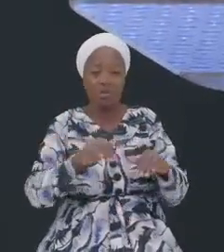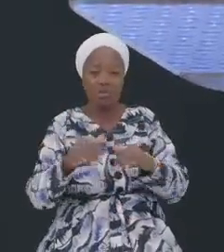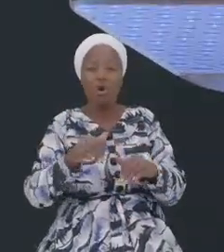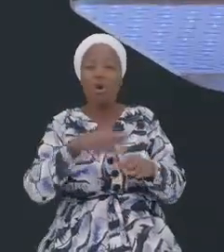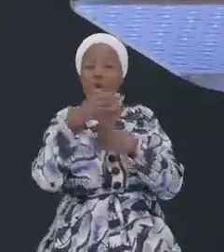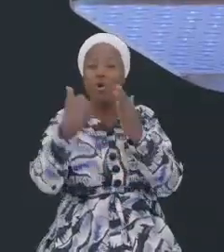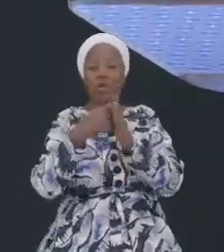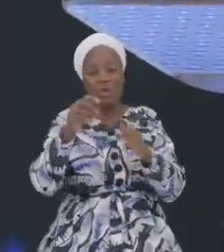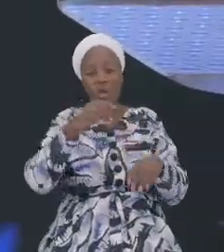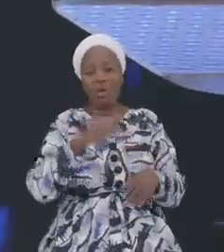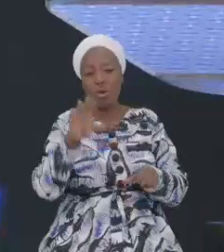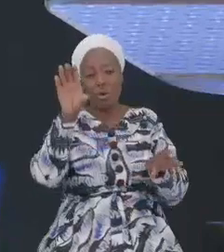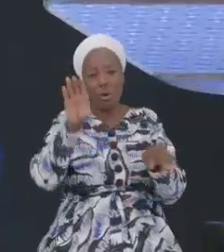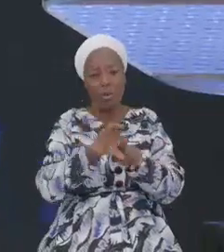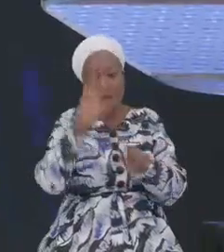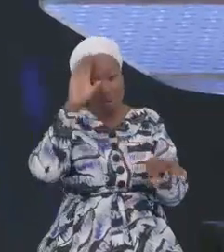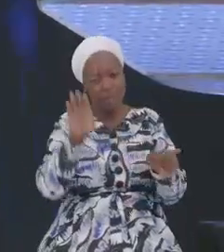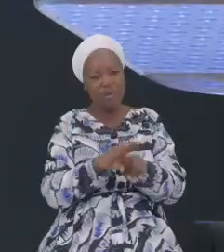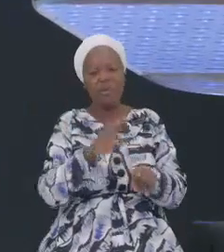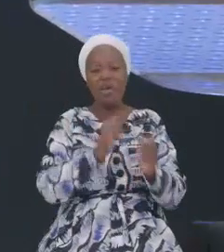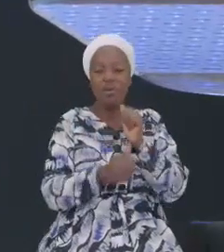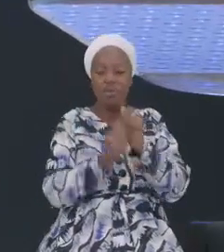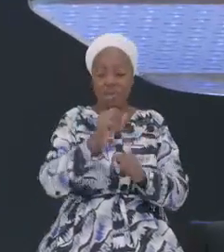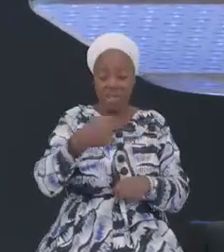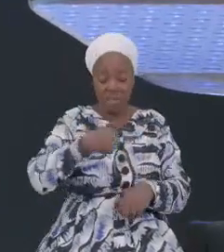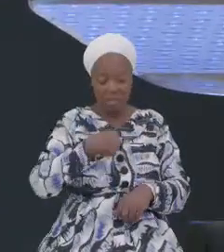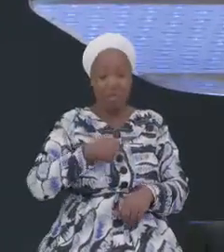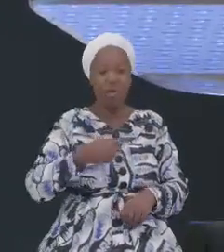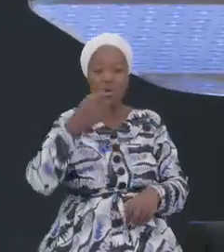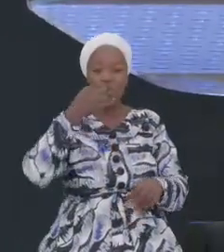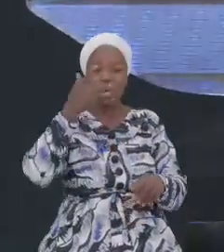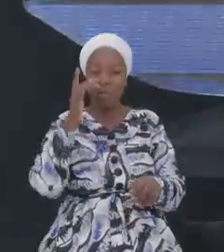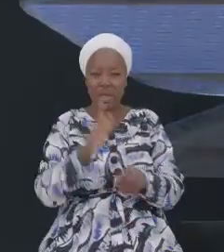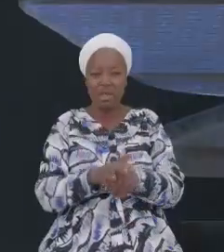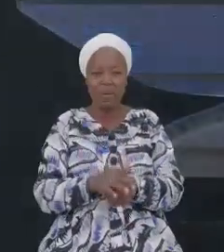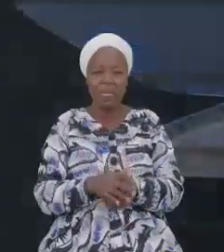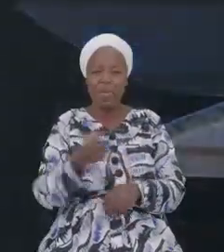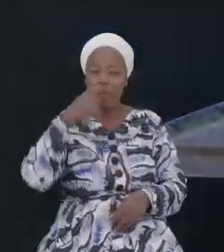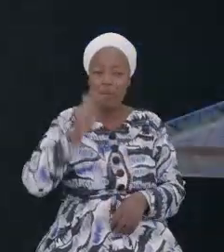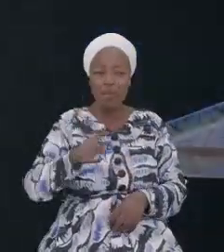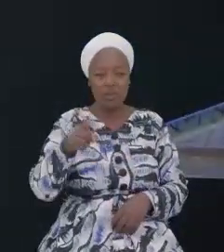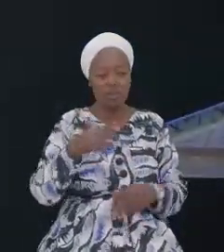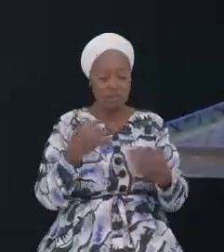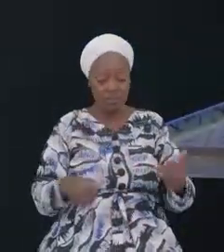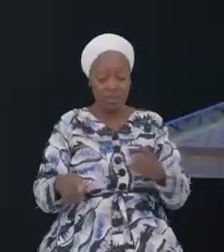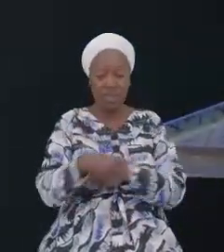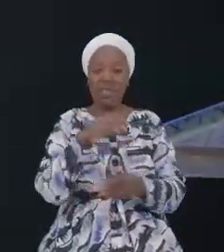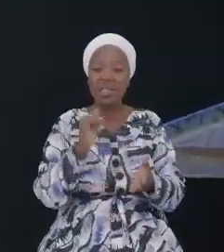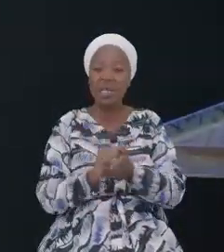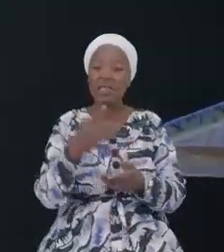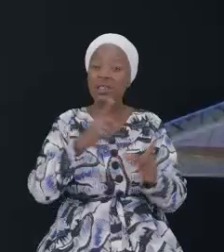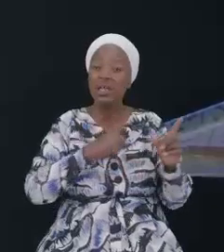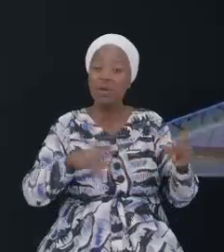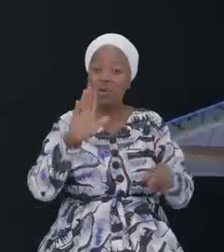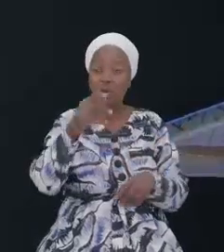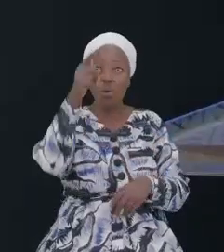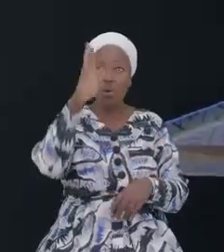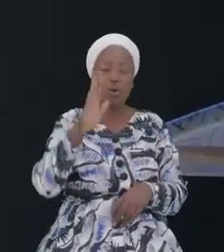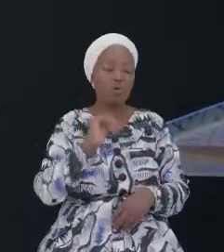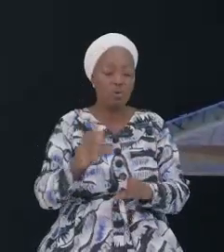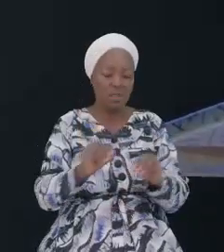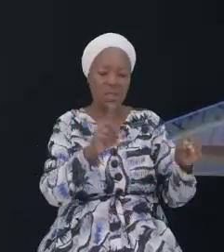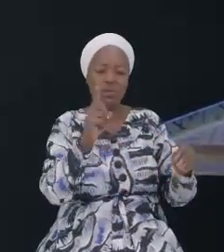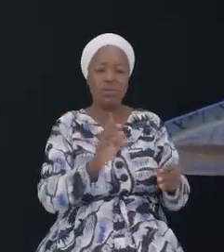commandment which I command thee this day, that the Lord thy God will set thee